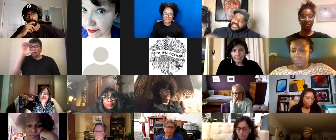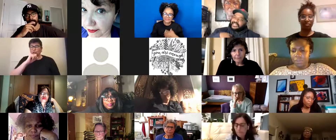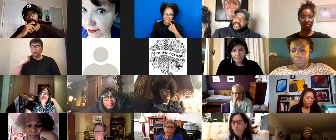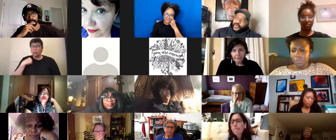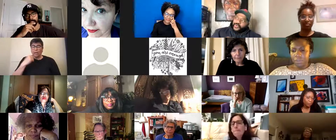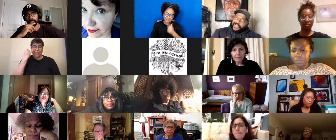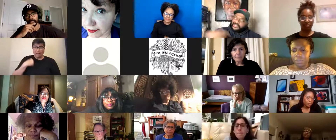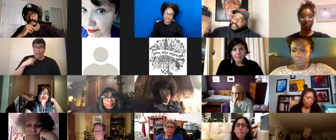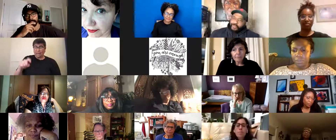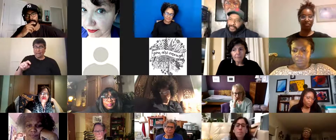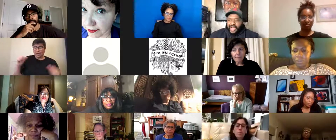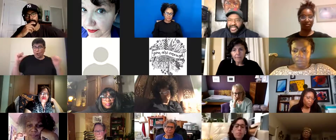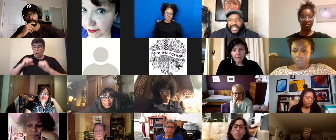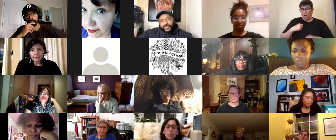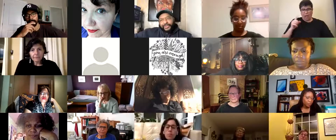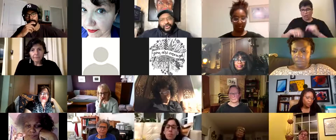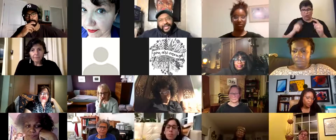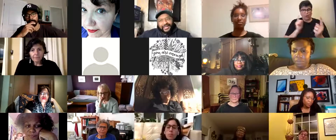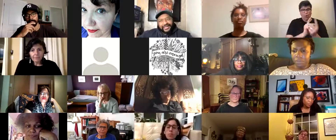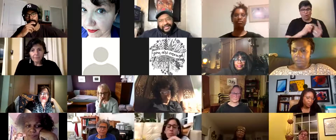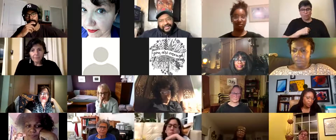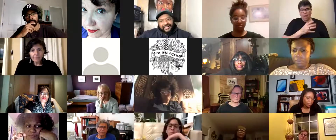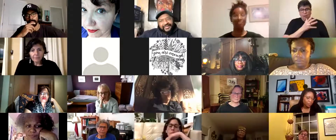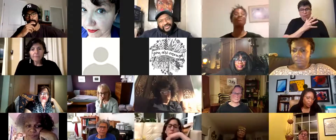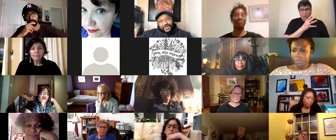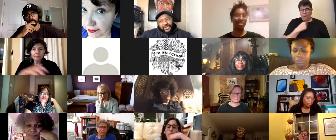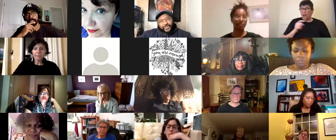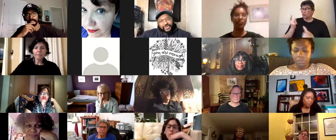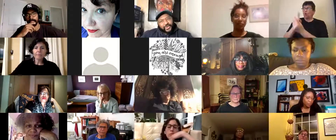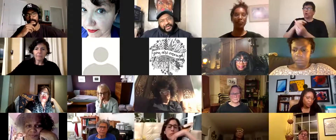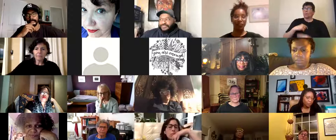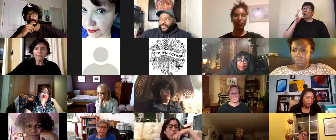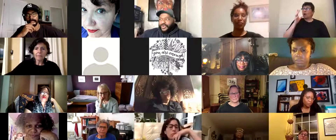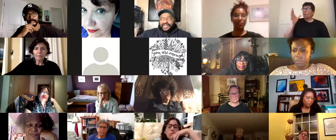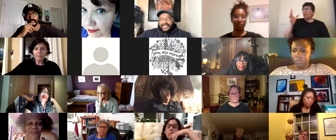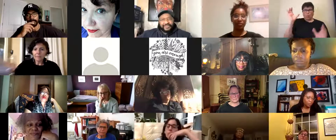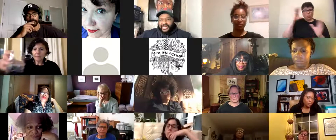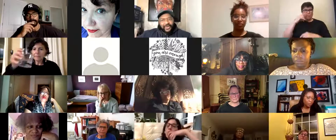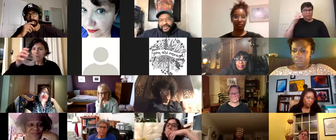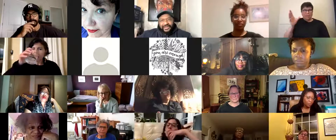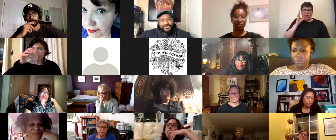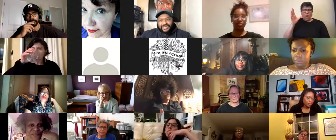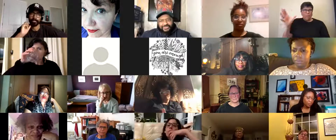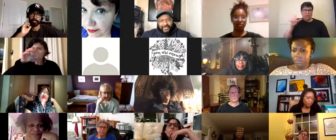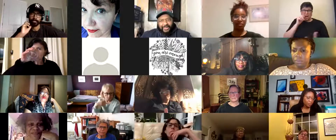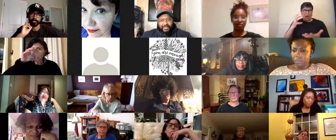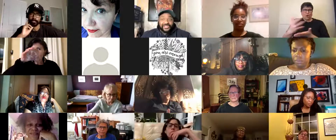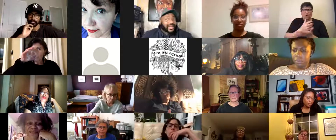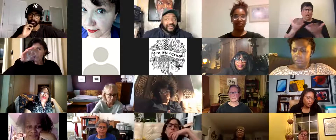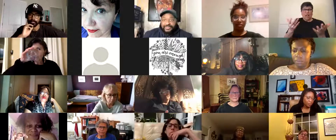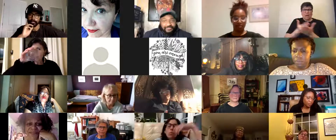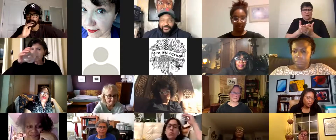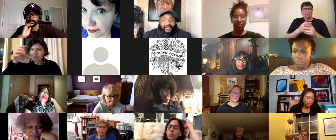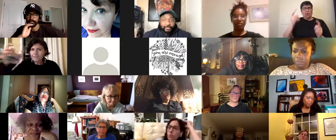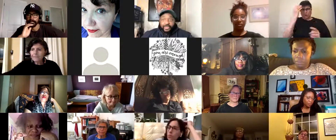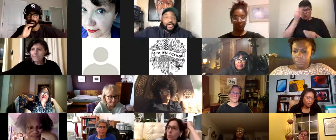if I needed a coat, I couldn't go to my mom and I have to go to my granny. You know, which is weird because my granny didn't make anywhere near as much as my mama, but she knew how